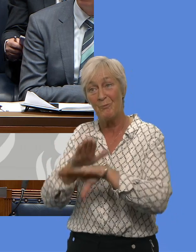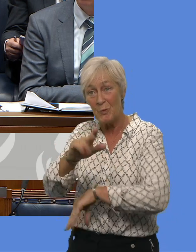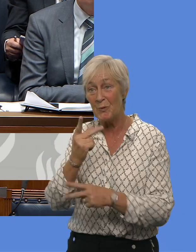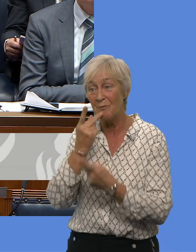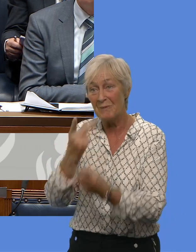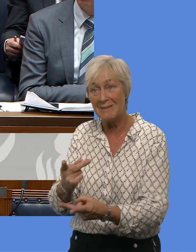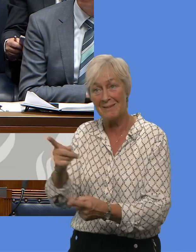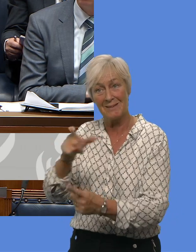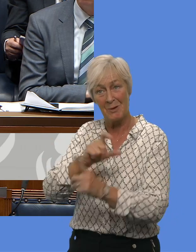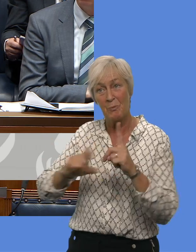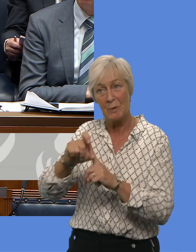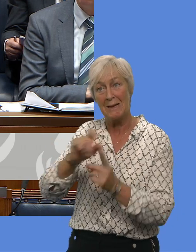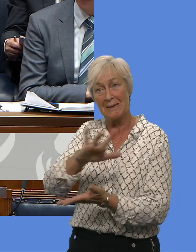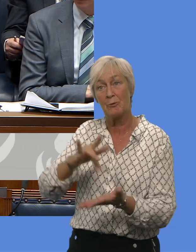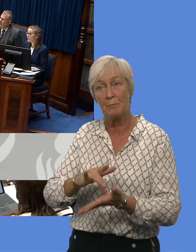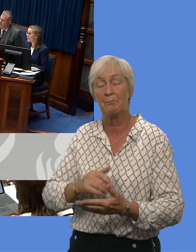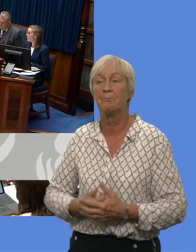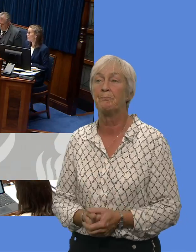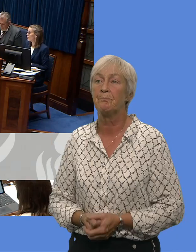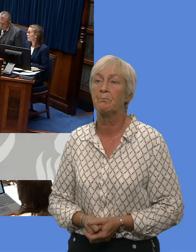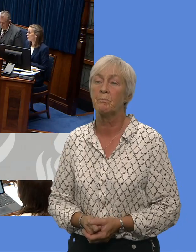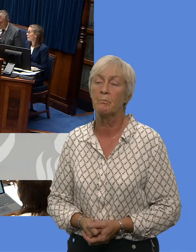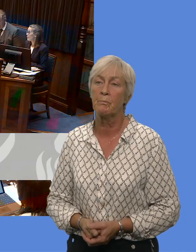with the member, to the Westlands group. Jerry Kelly.